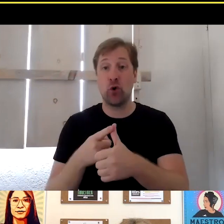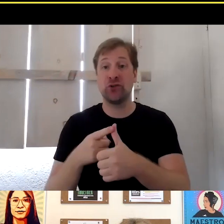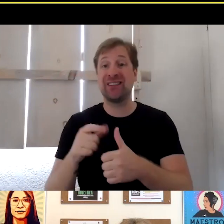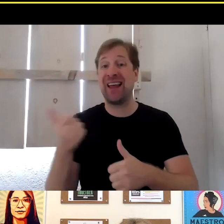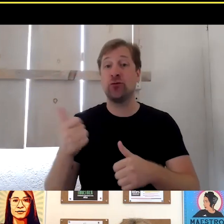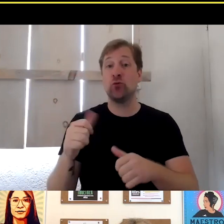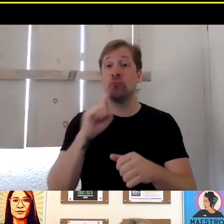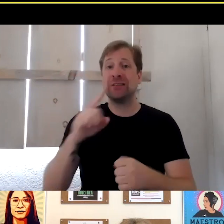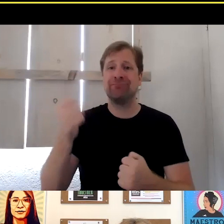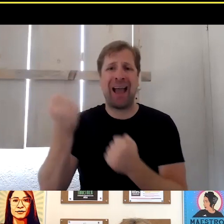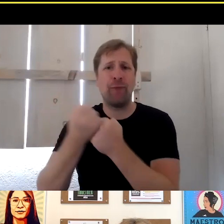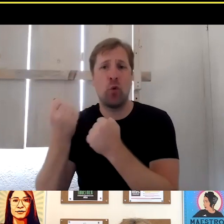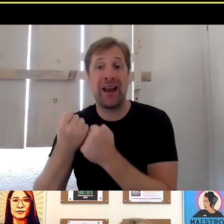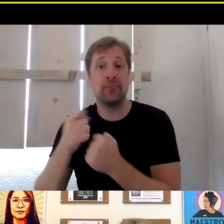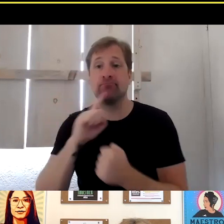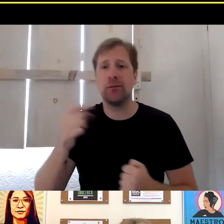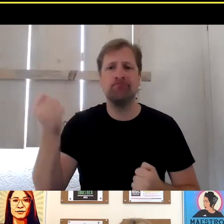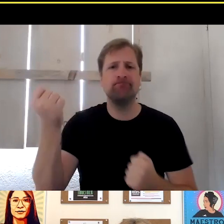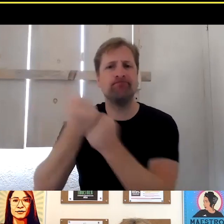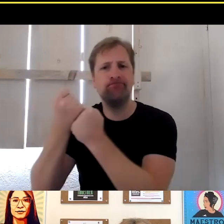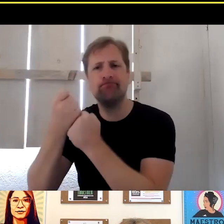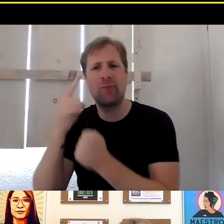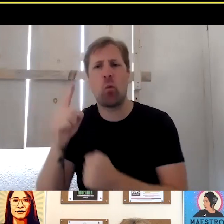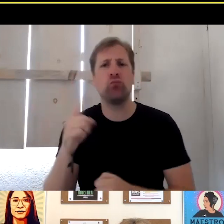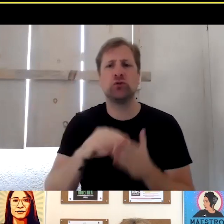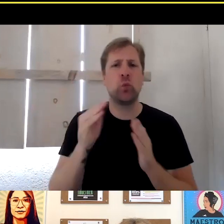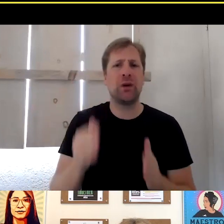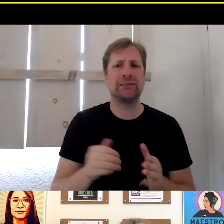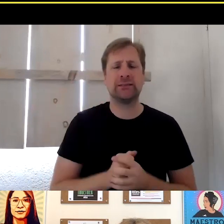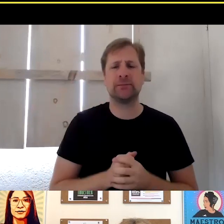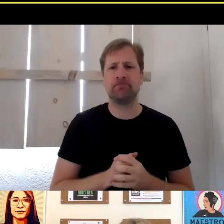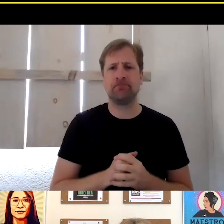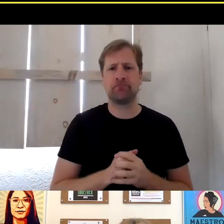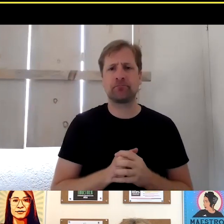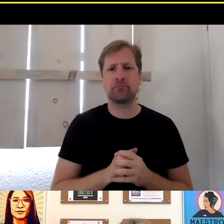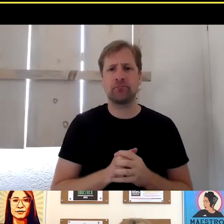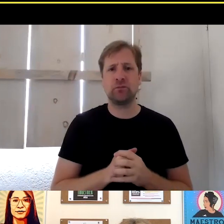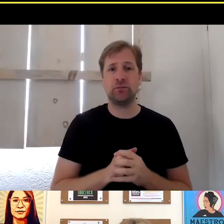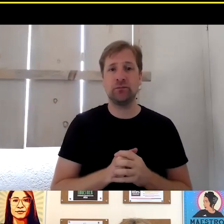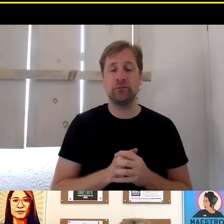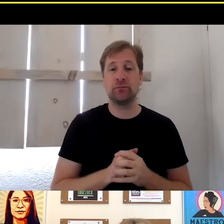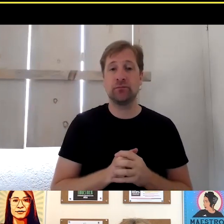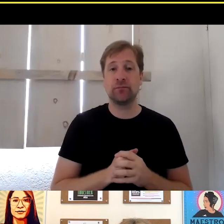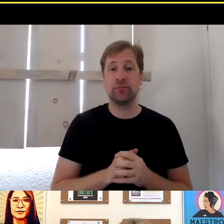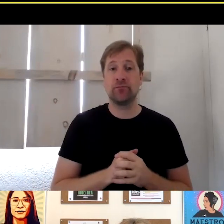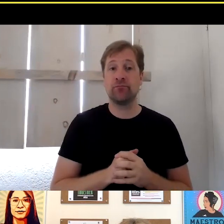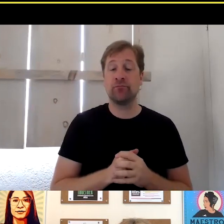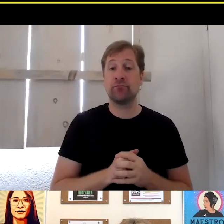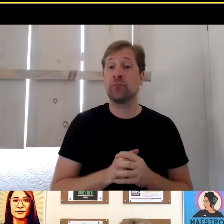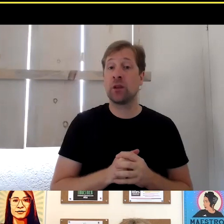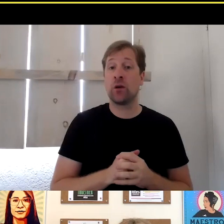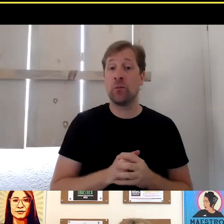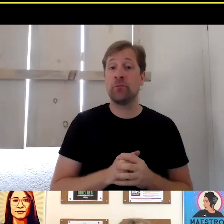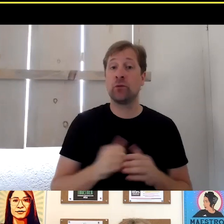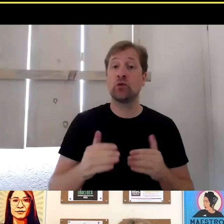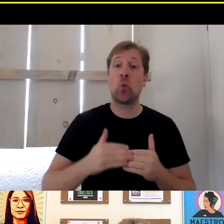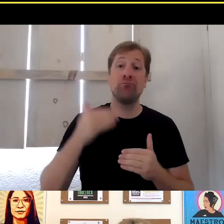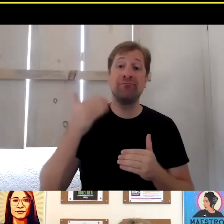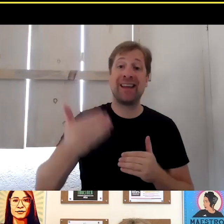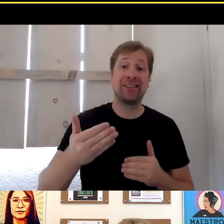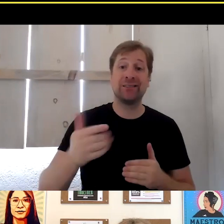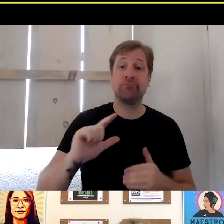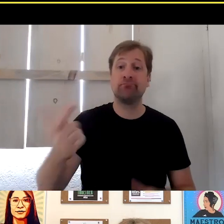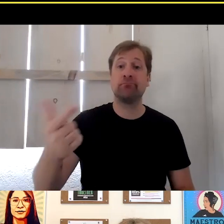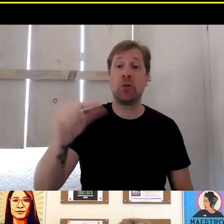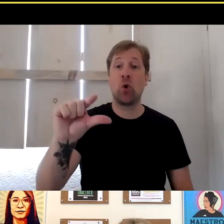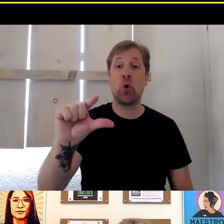advocating for our students. So with that, I'm going to introduce